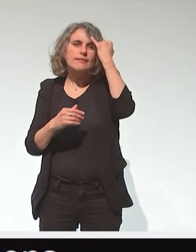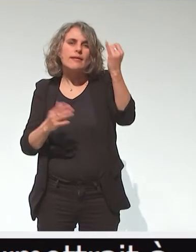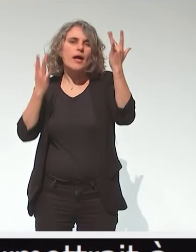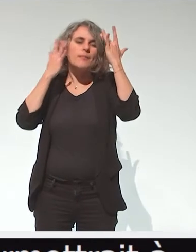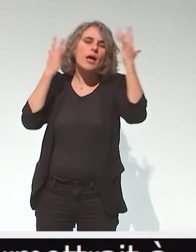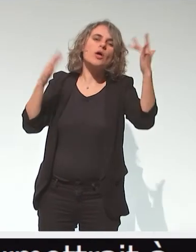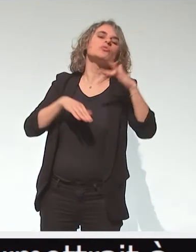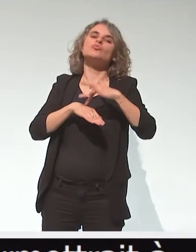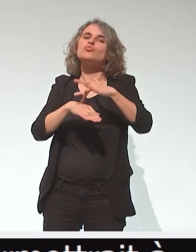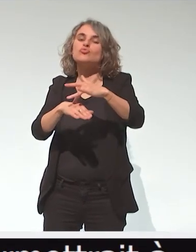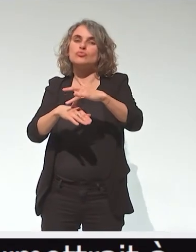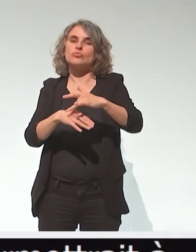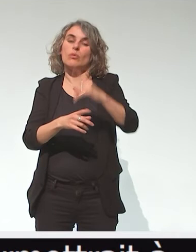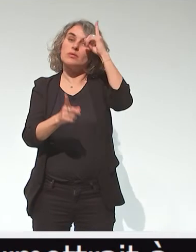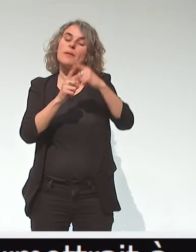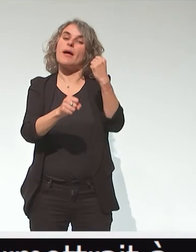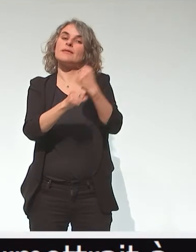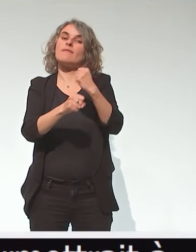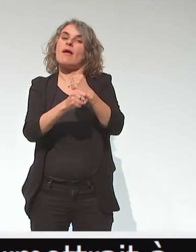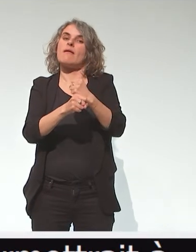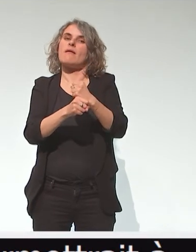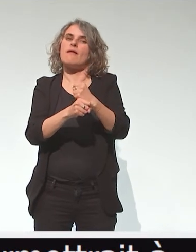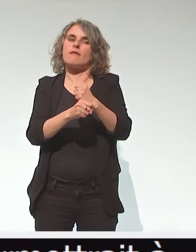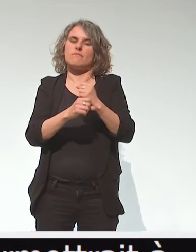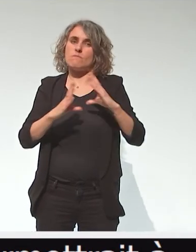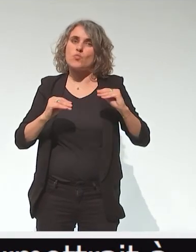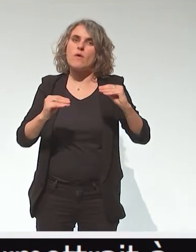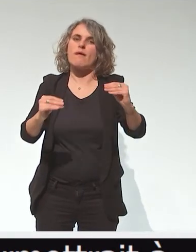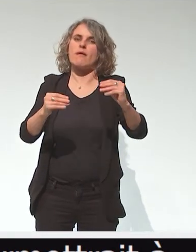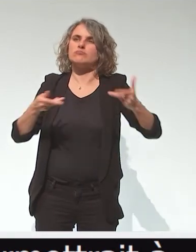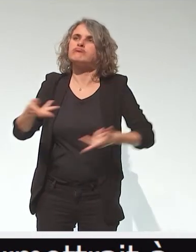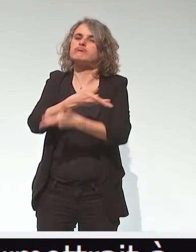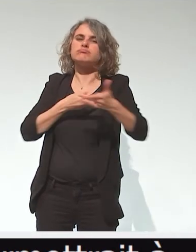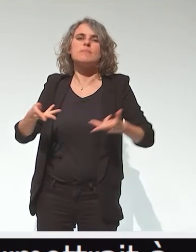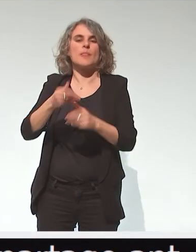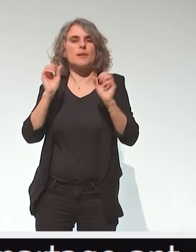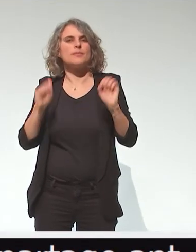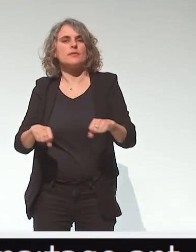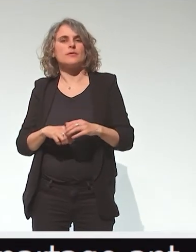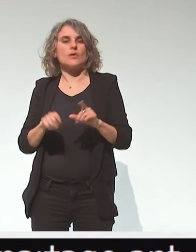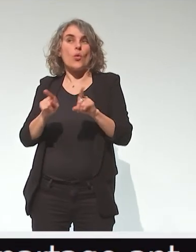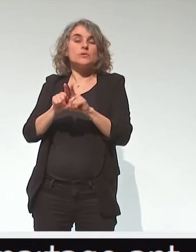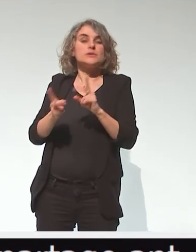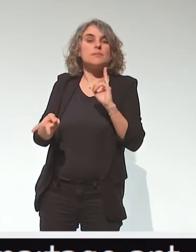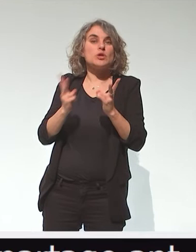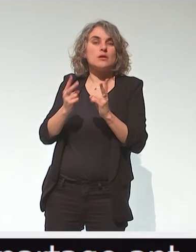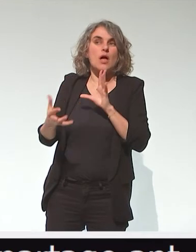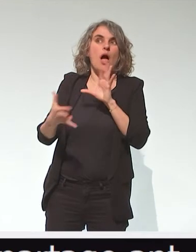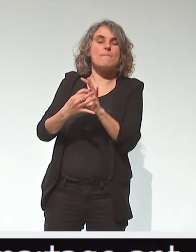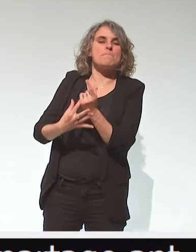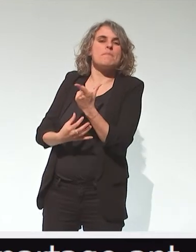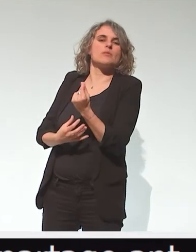sharing professional experience, grassroots experience, and to